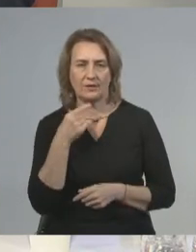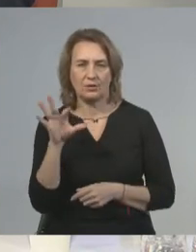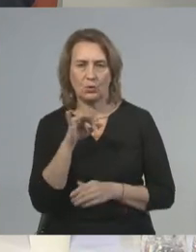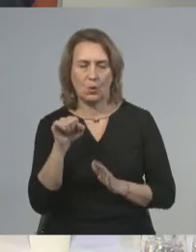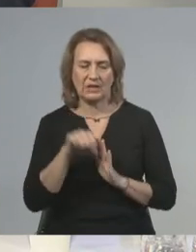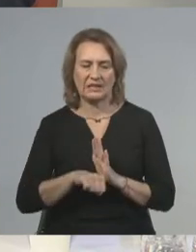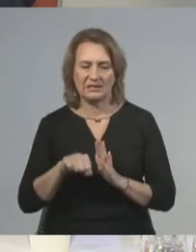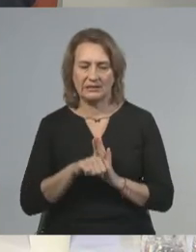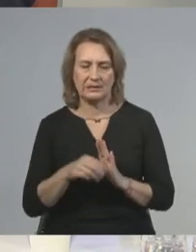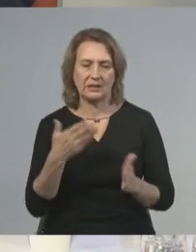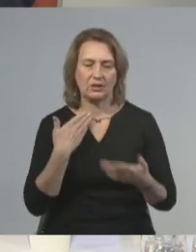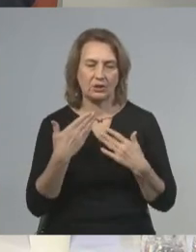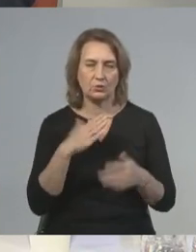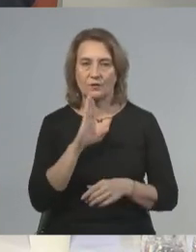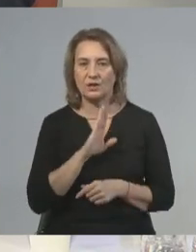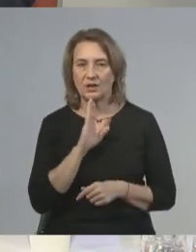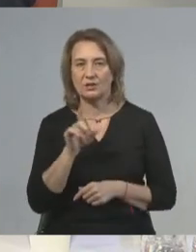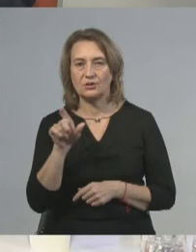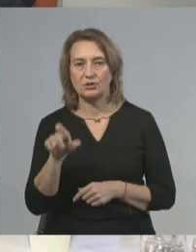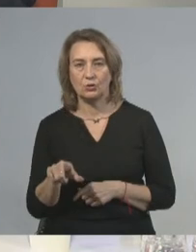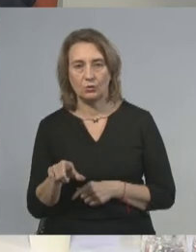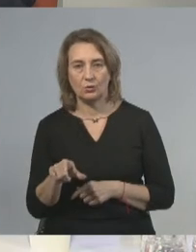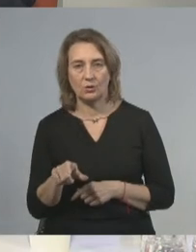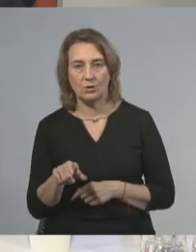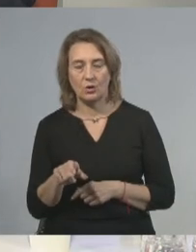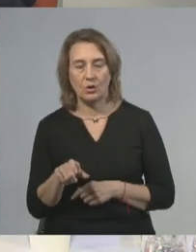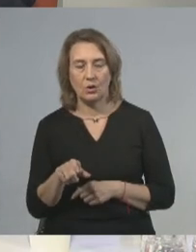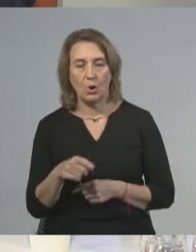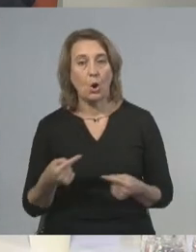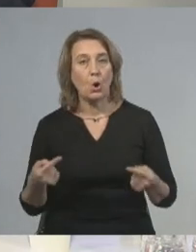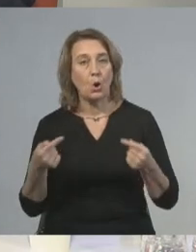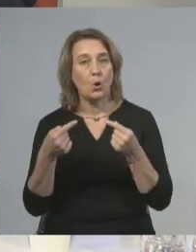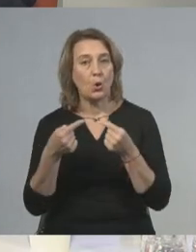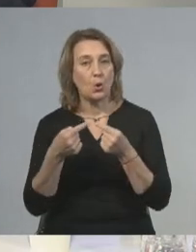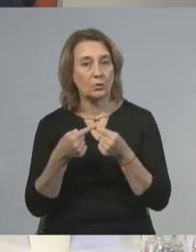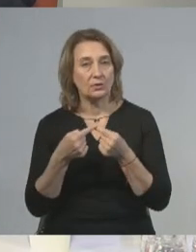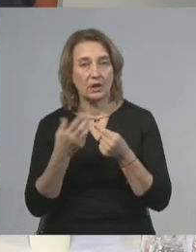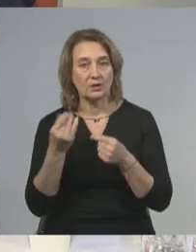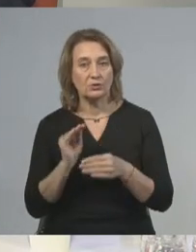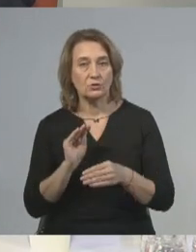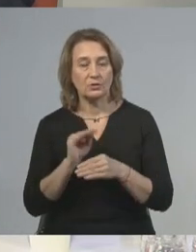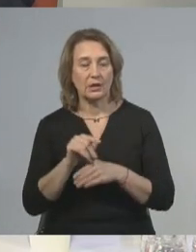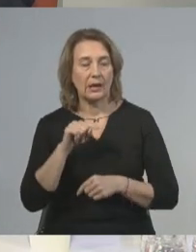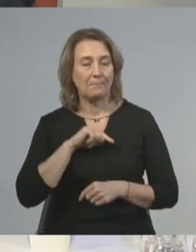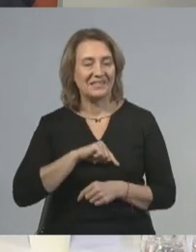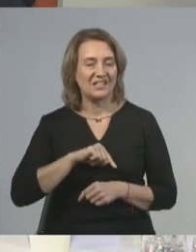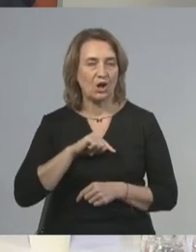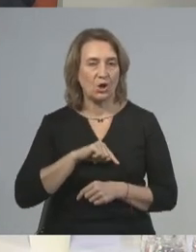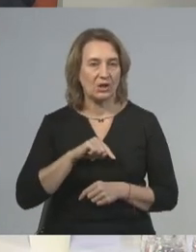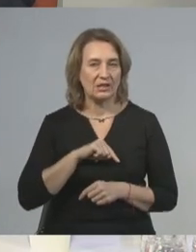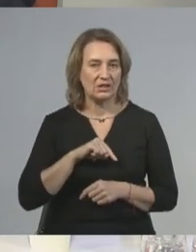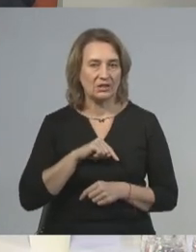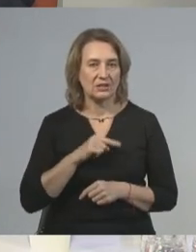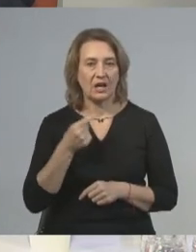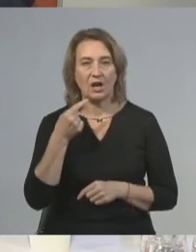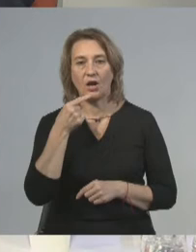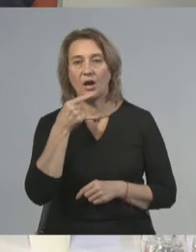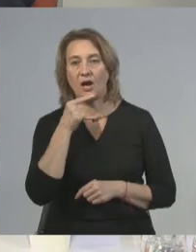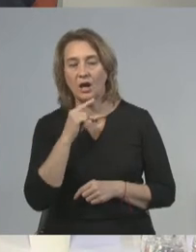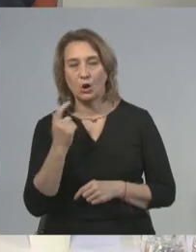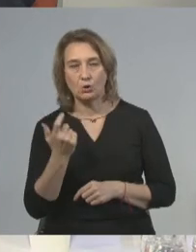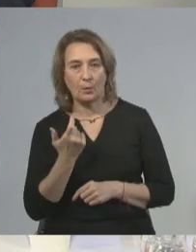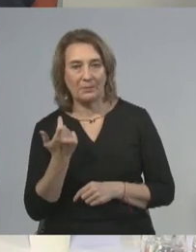more about violence and gender-based violence against women but still such topic a psychological and